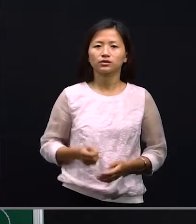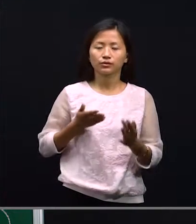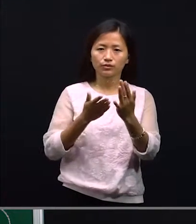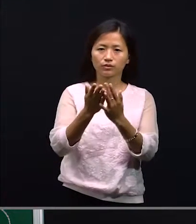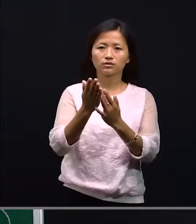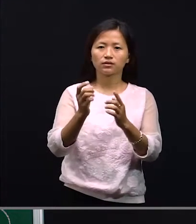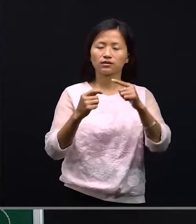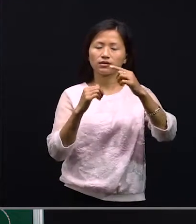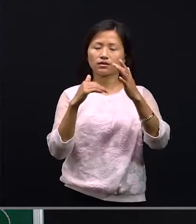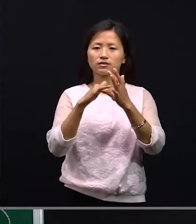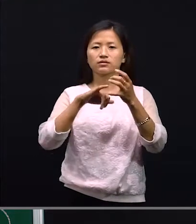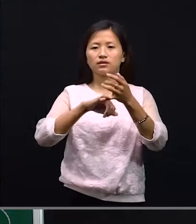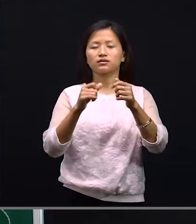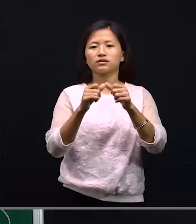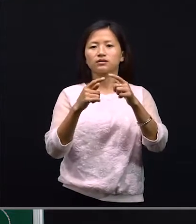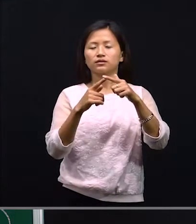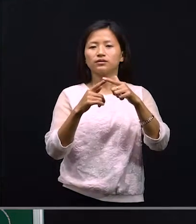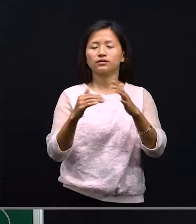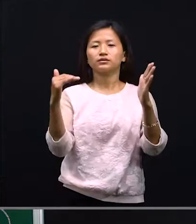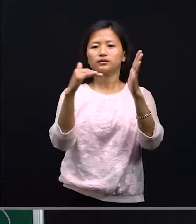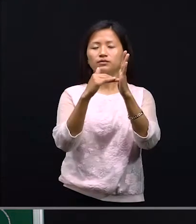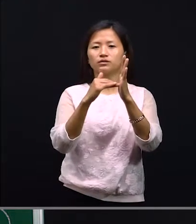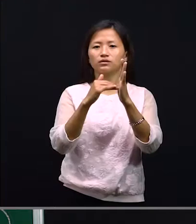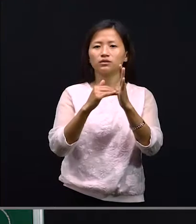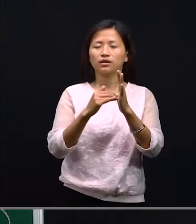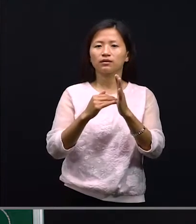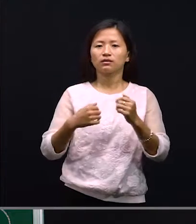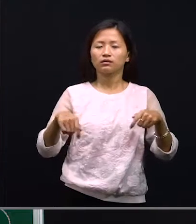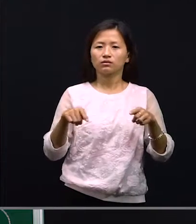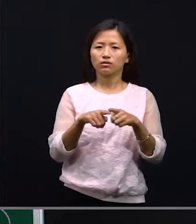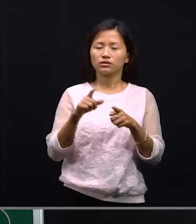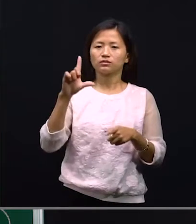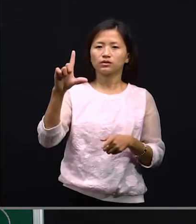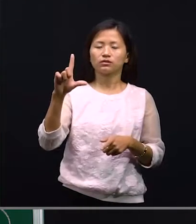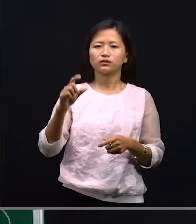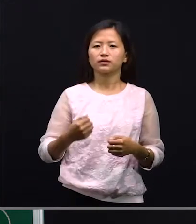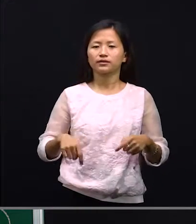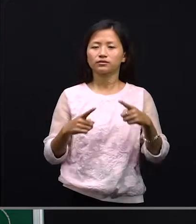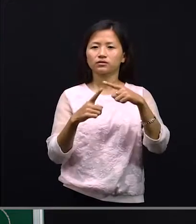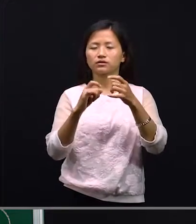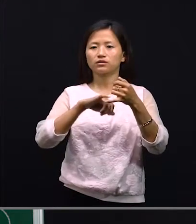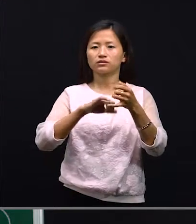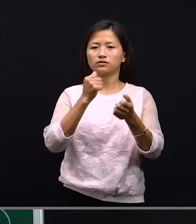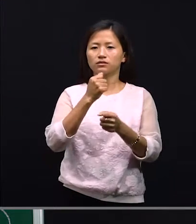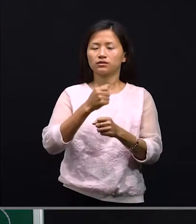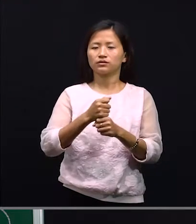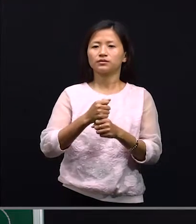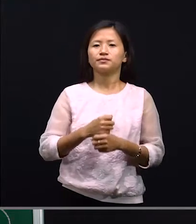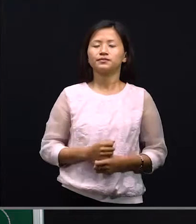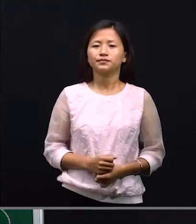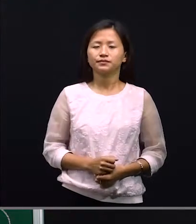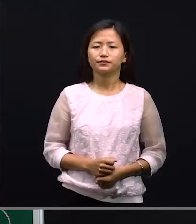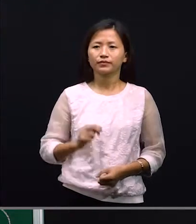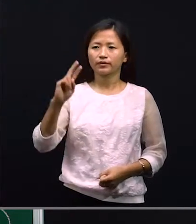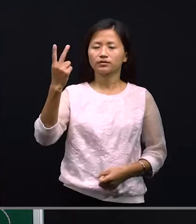Sataka, Zenyaboto, Suruto, Longkim, and till Tuensang range. Okay, so that is the second